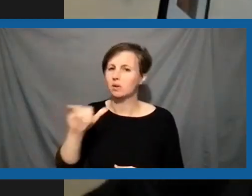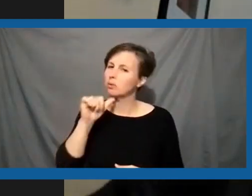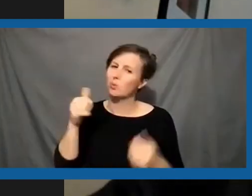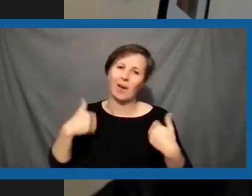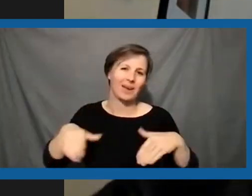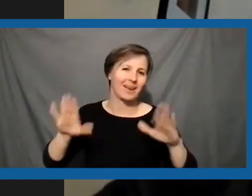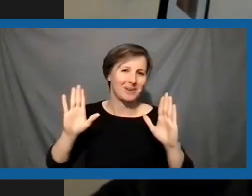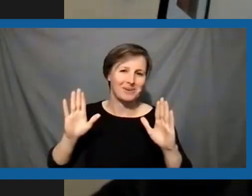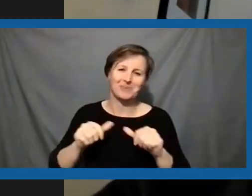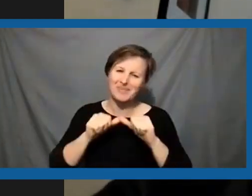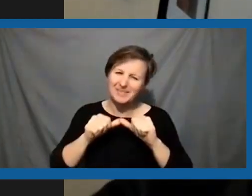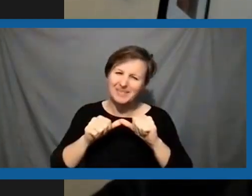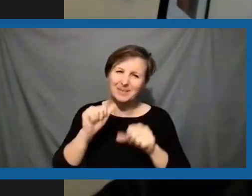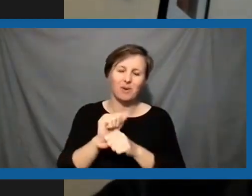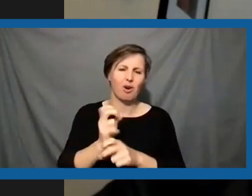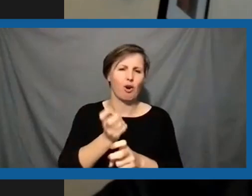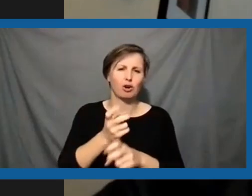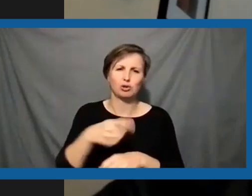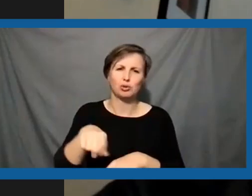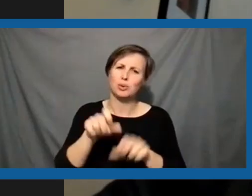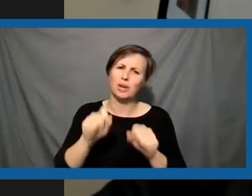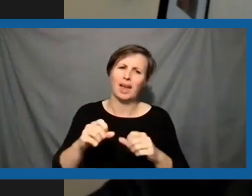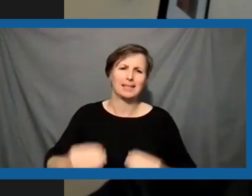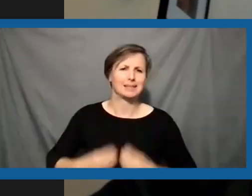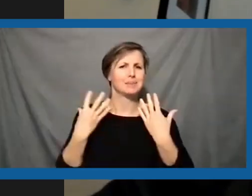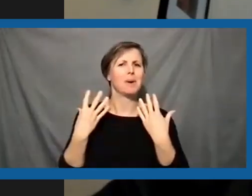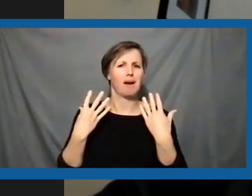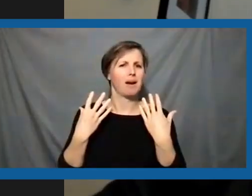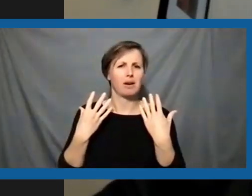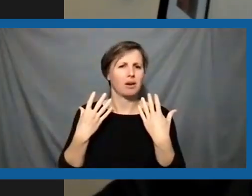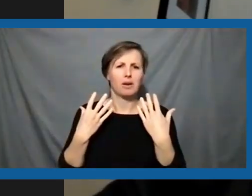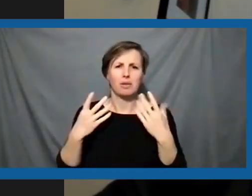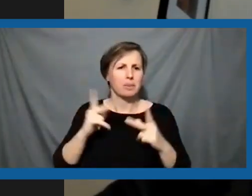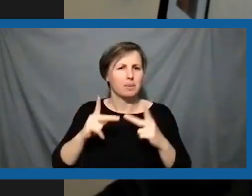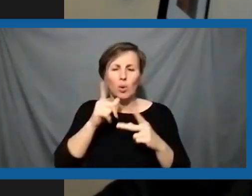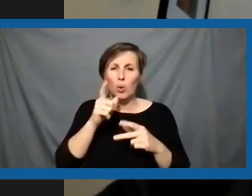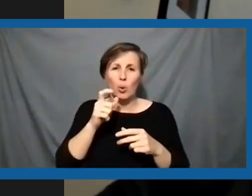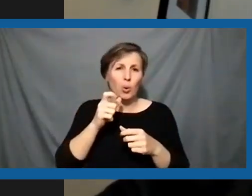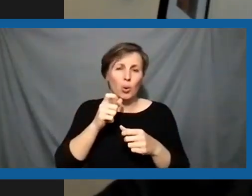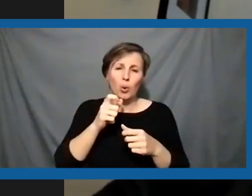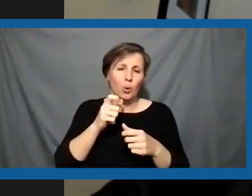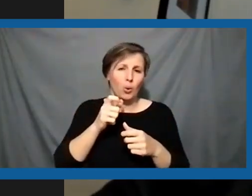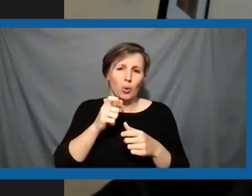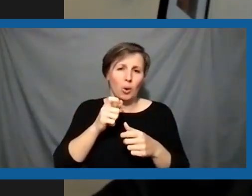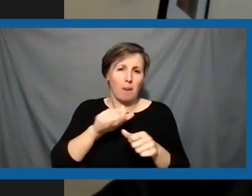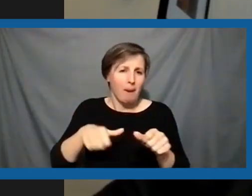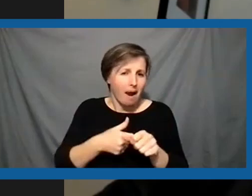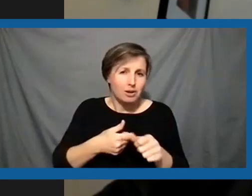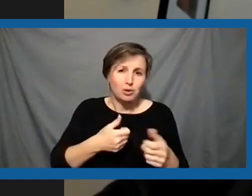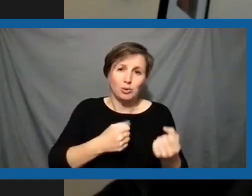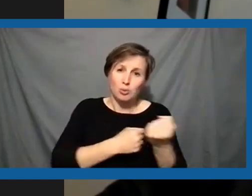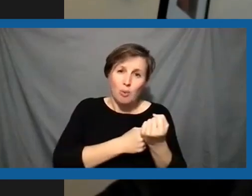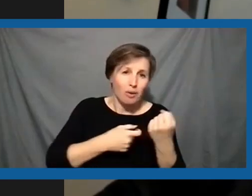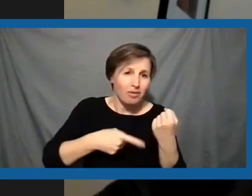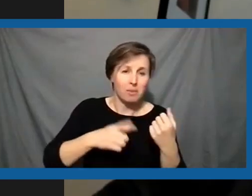up. Keep working as hard as you can. Inspire everyone. Pull people behind you. Pull people up behind you, and we will get